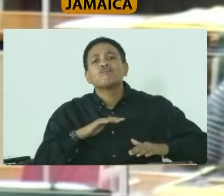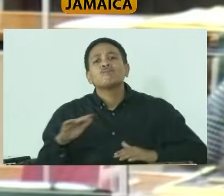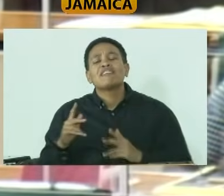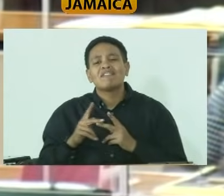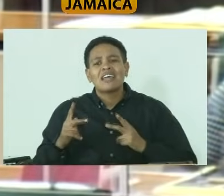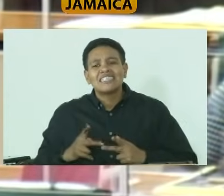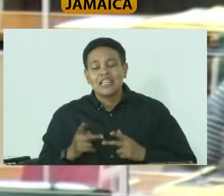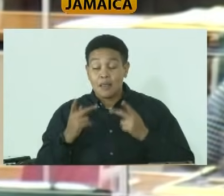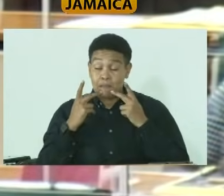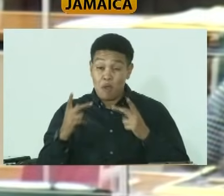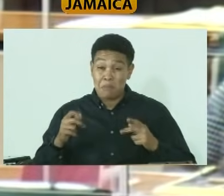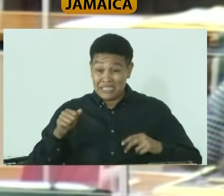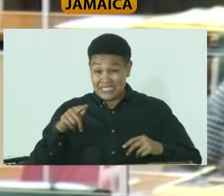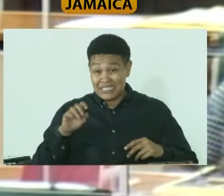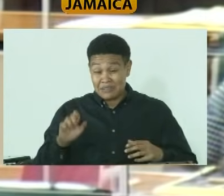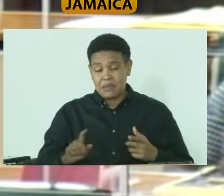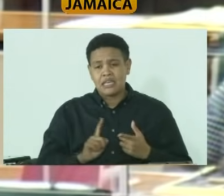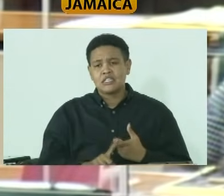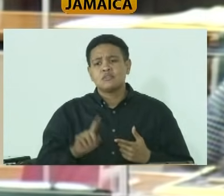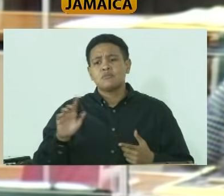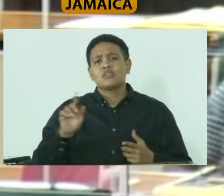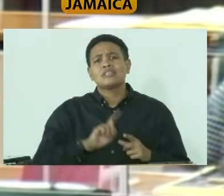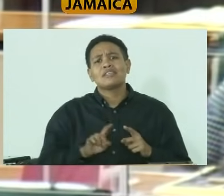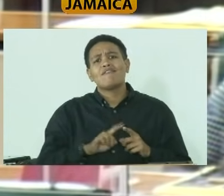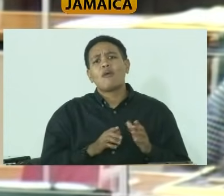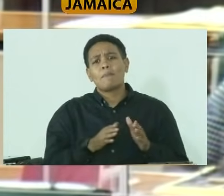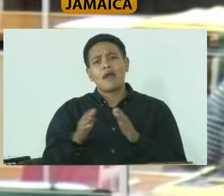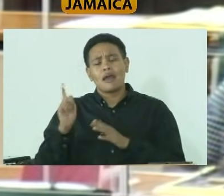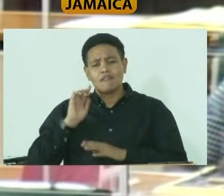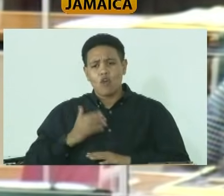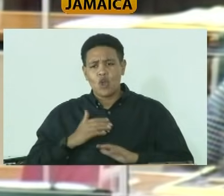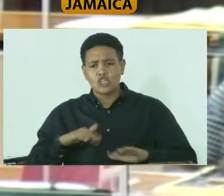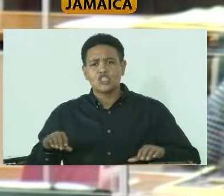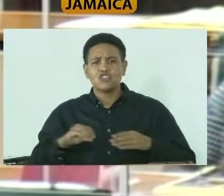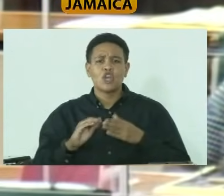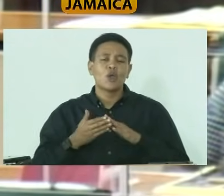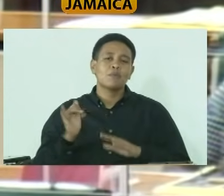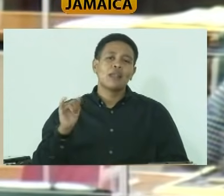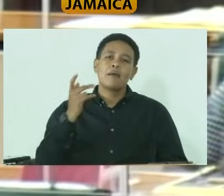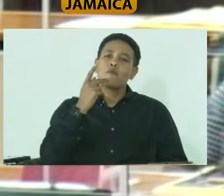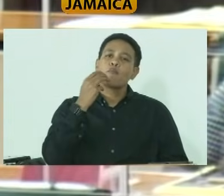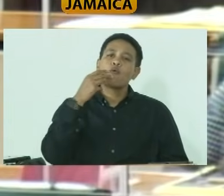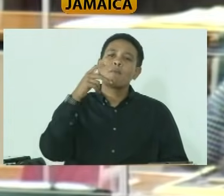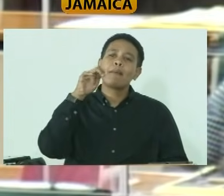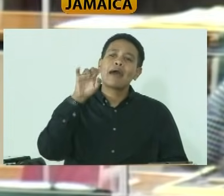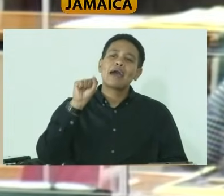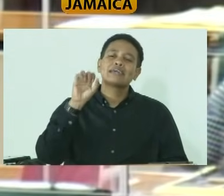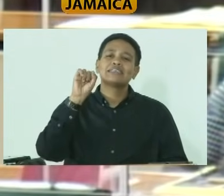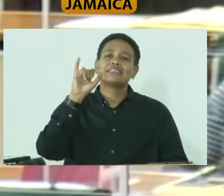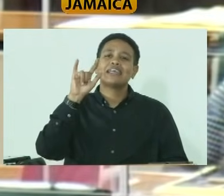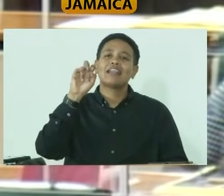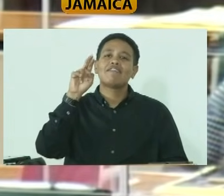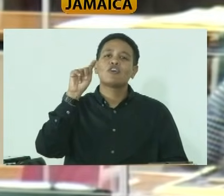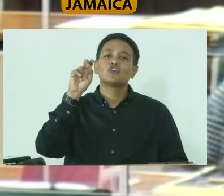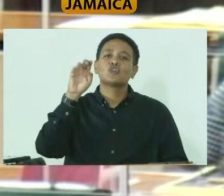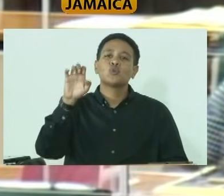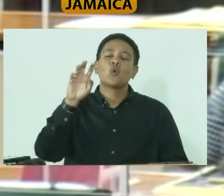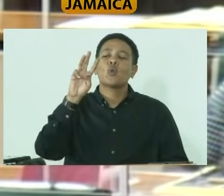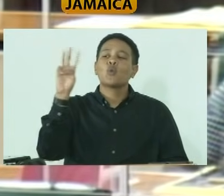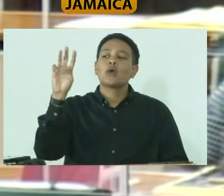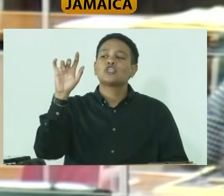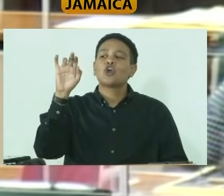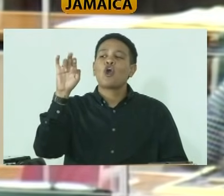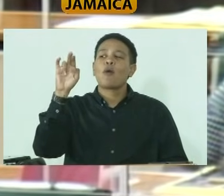public spaces, and parks for our children in communities such as Portmore Pines, Silverstone, West